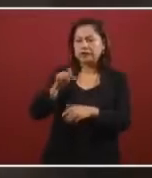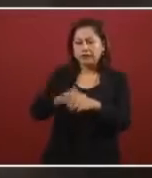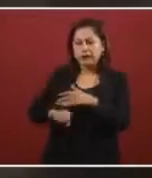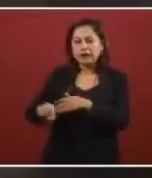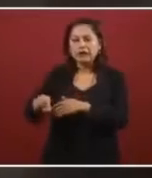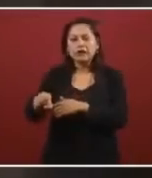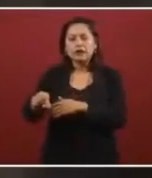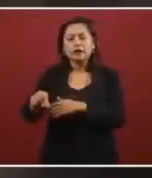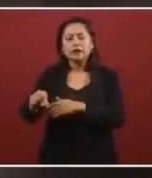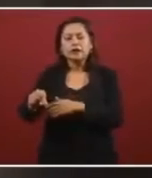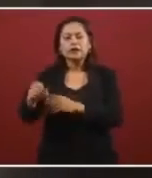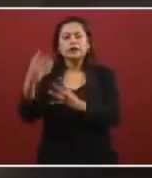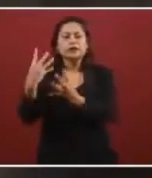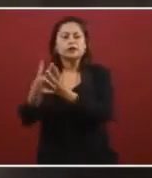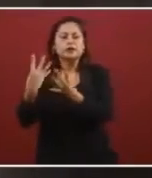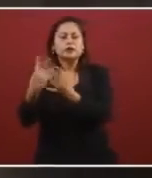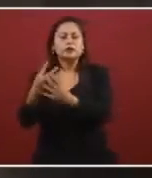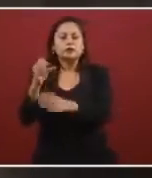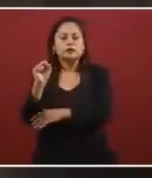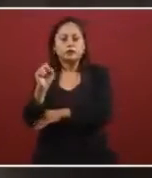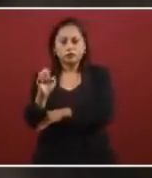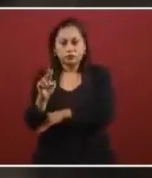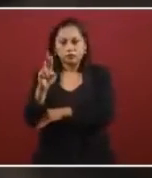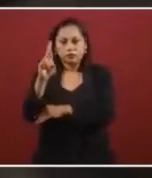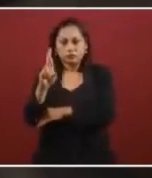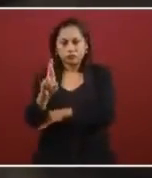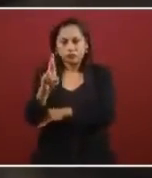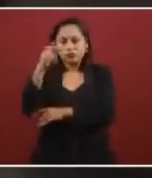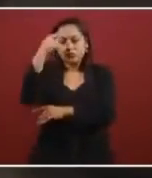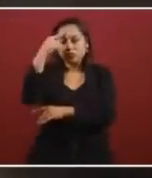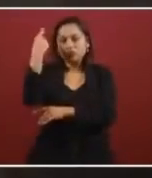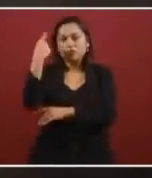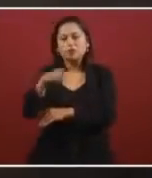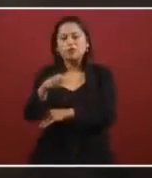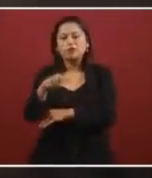transferred to...